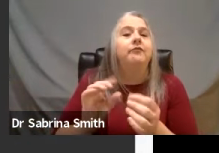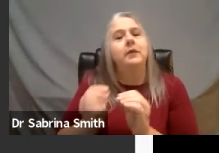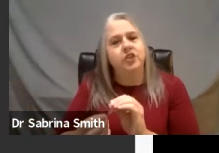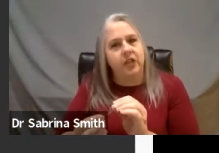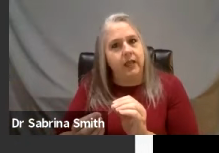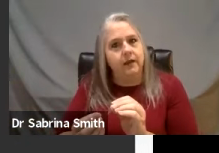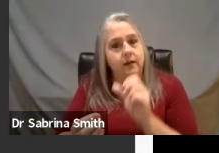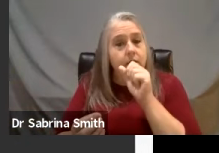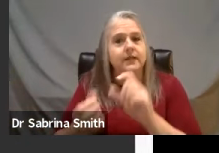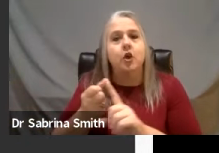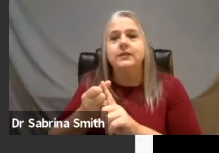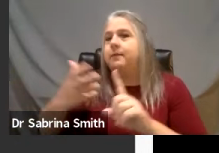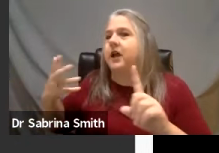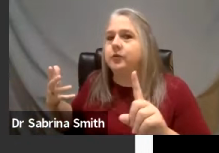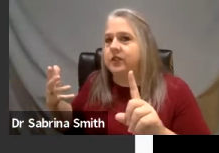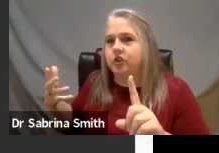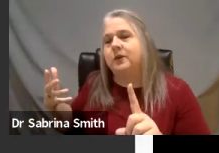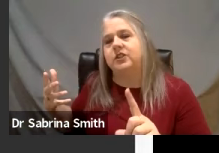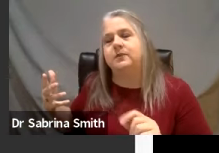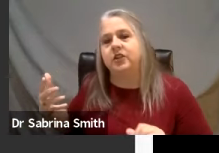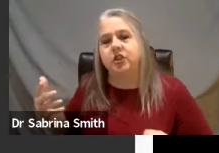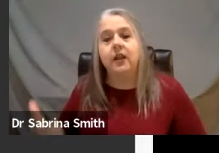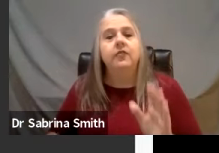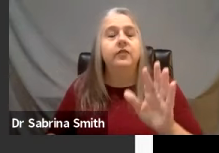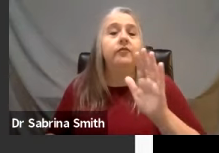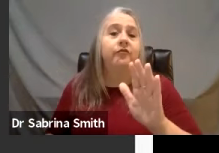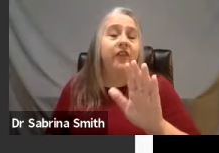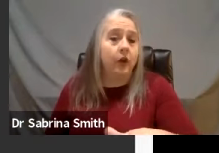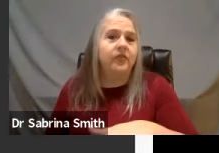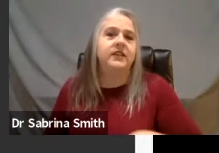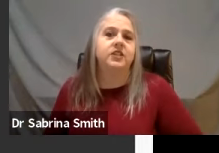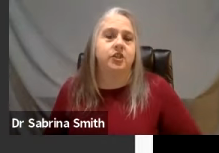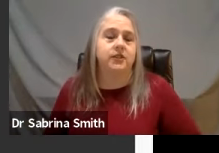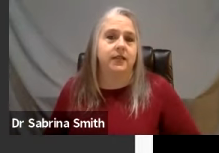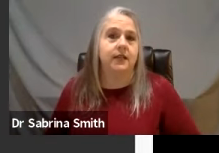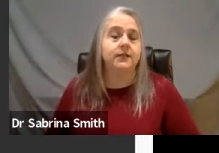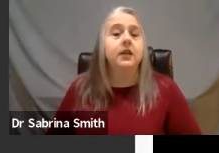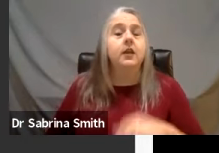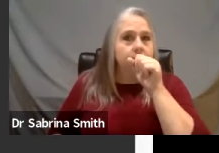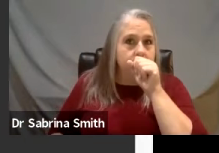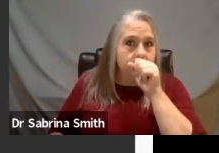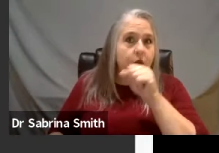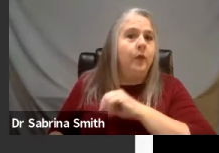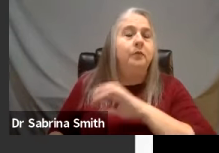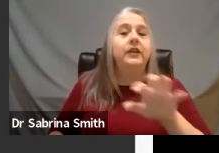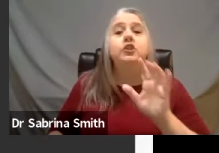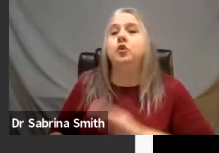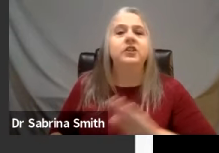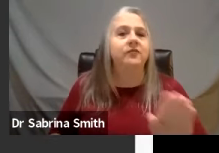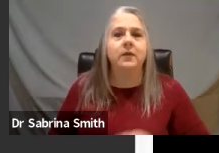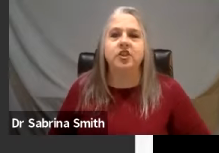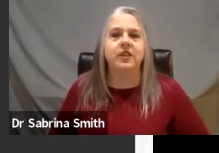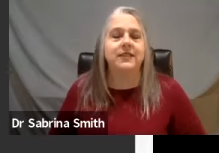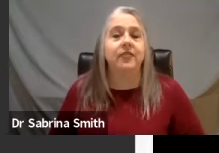put information in as long as I'm not doing too much expansion. The fear with the additions is we put in too